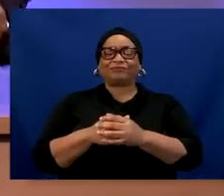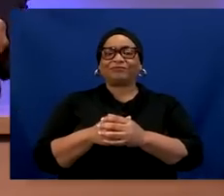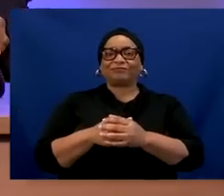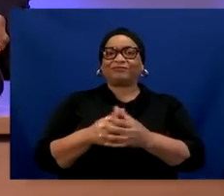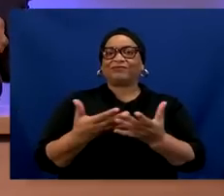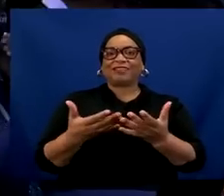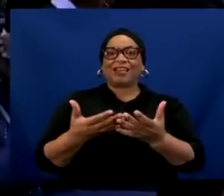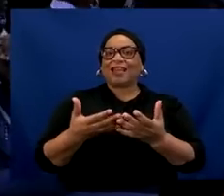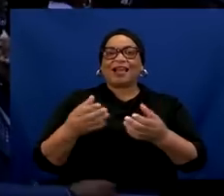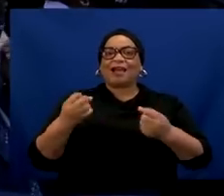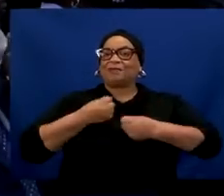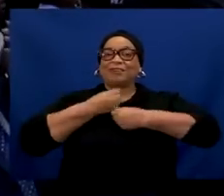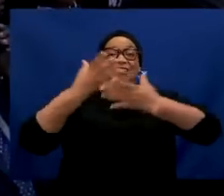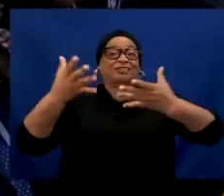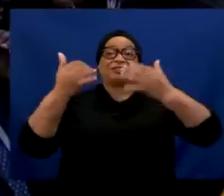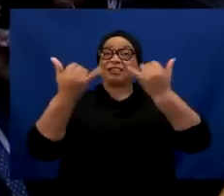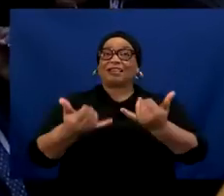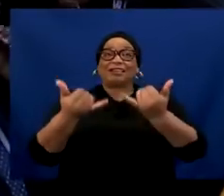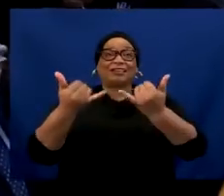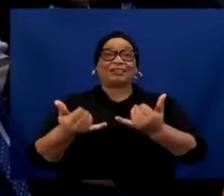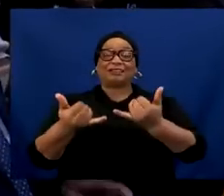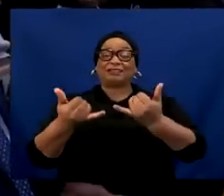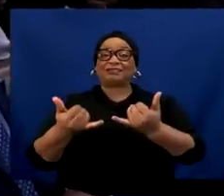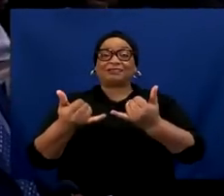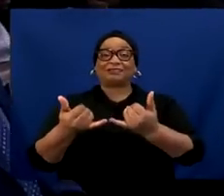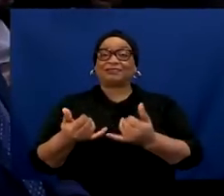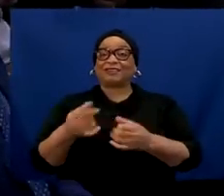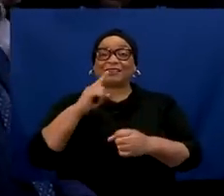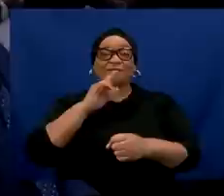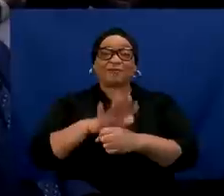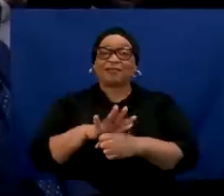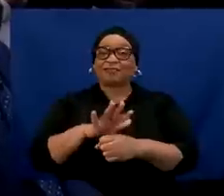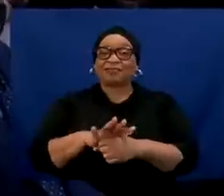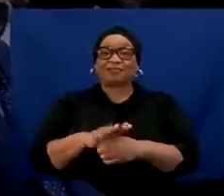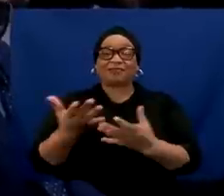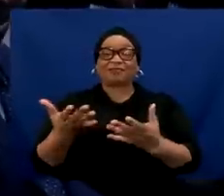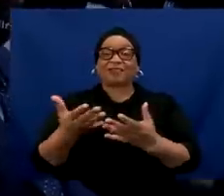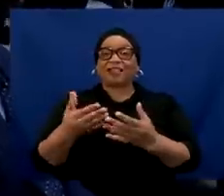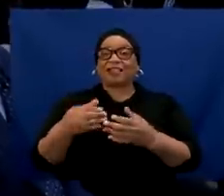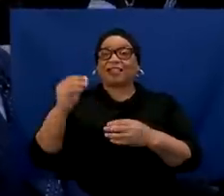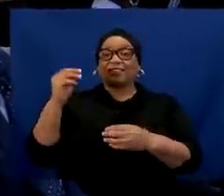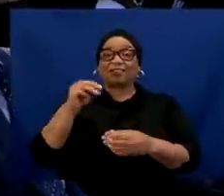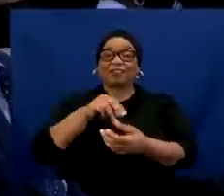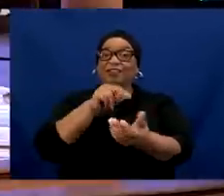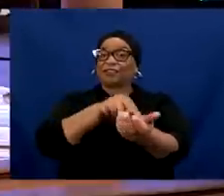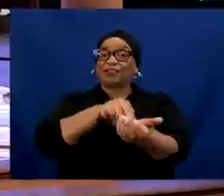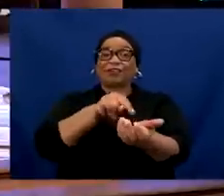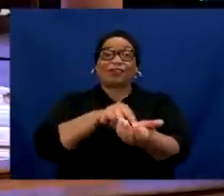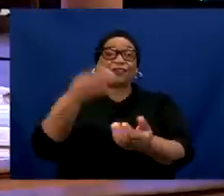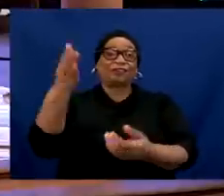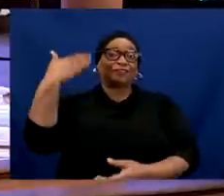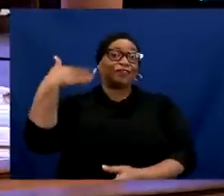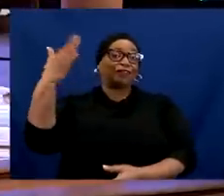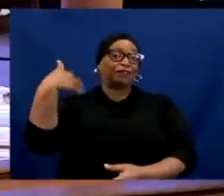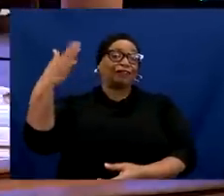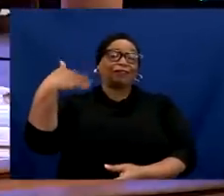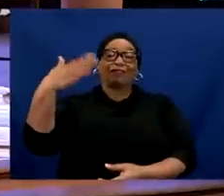I'm about to shout out my shoes up here, I promise you. Y'all just might have to go tame me. Go get one of them nurses to fan me. I feel like hollering right